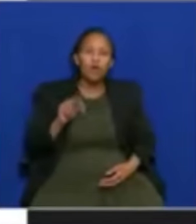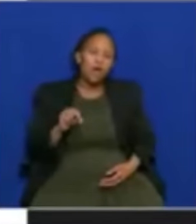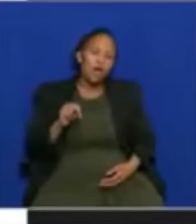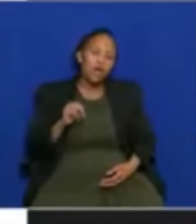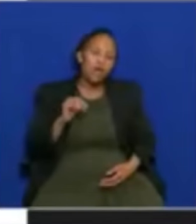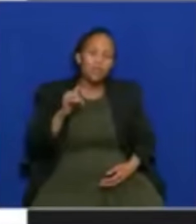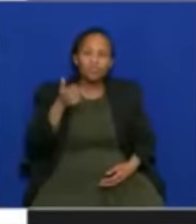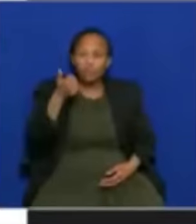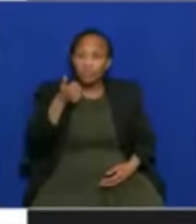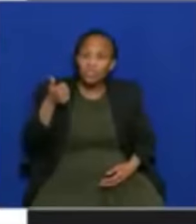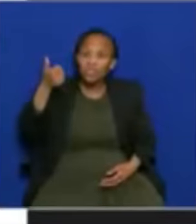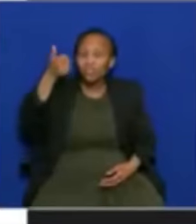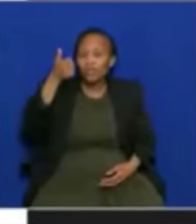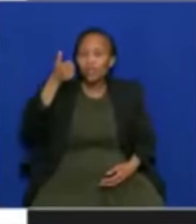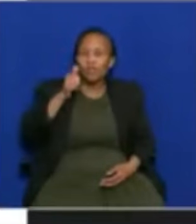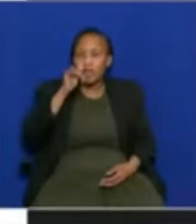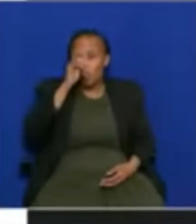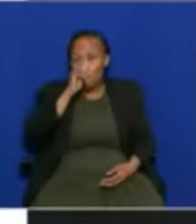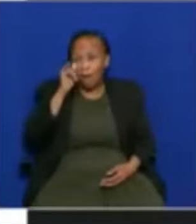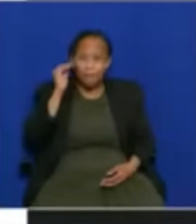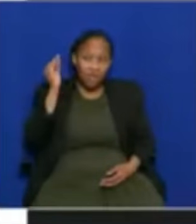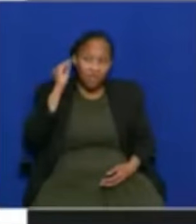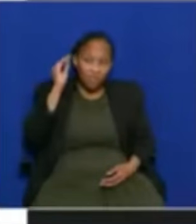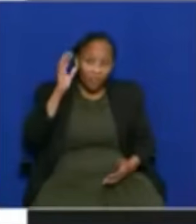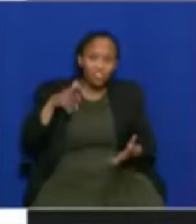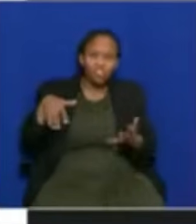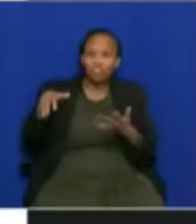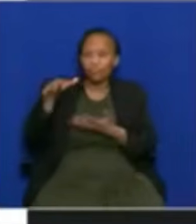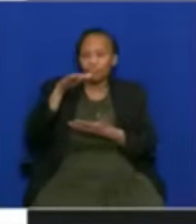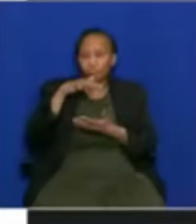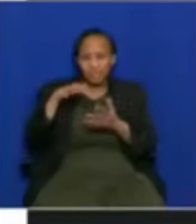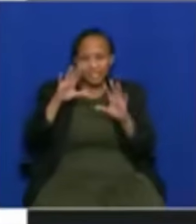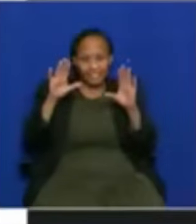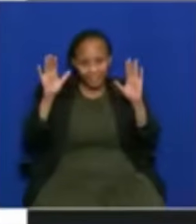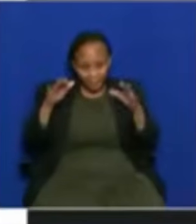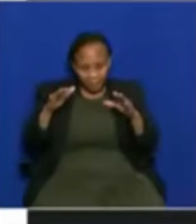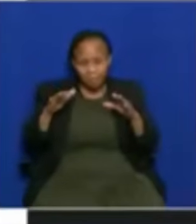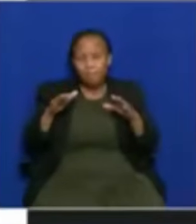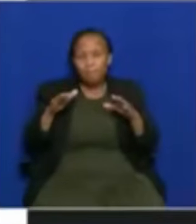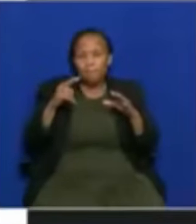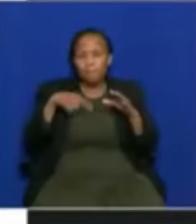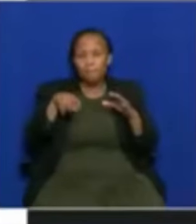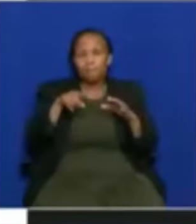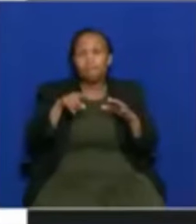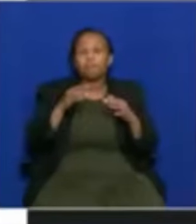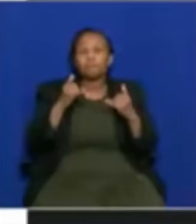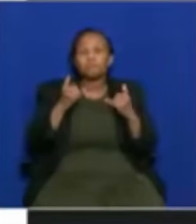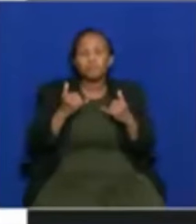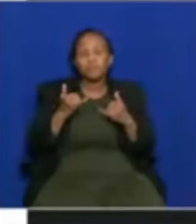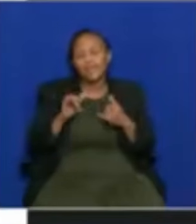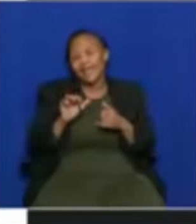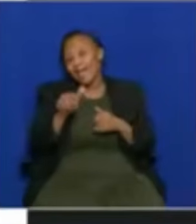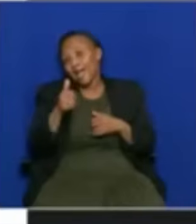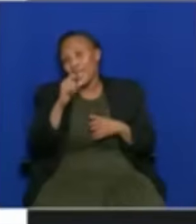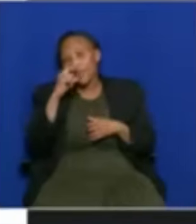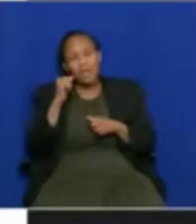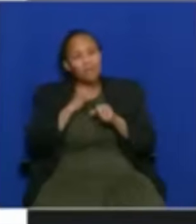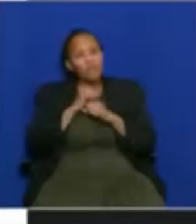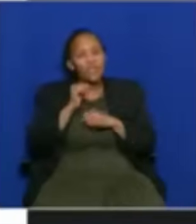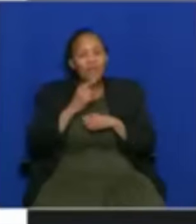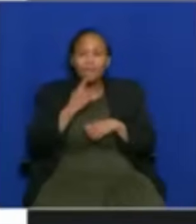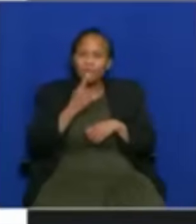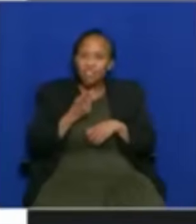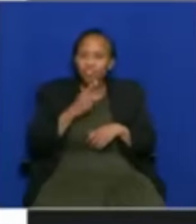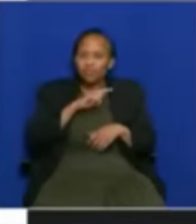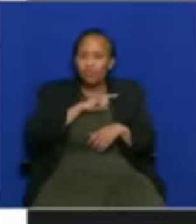provincial head. But it's not just him. So why did you not mention any other name? And I'll say to you before